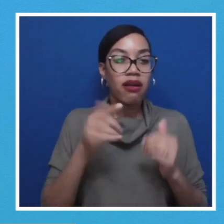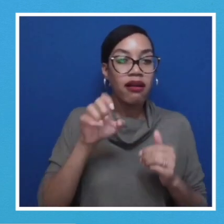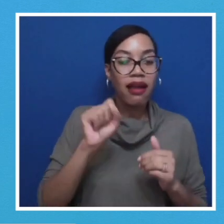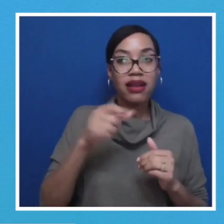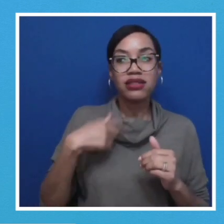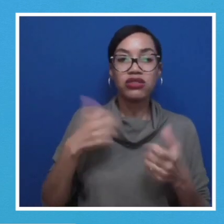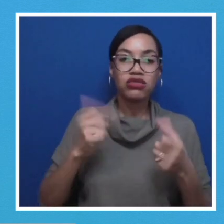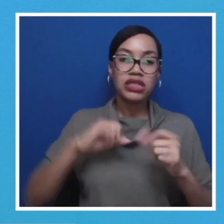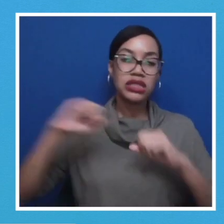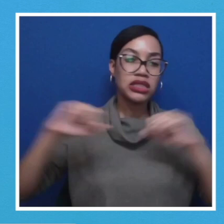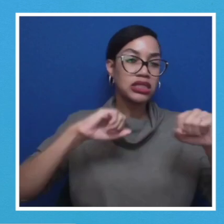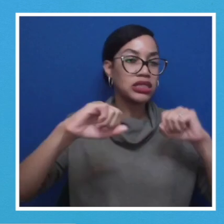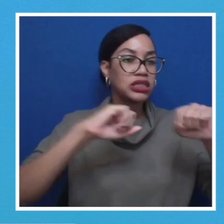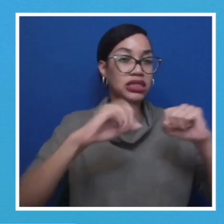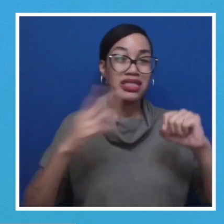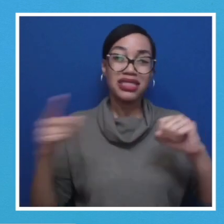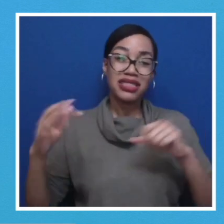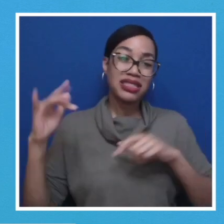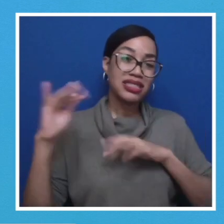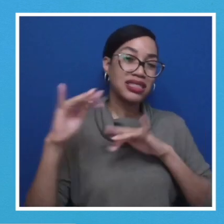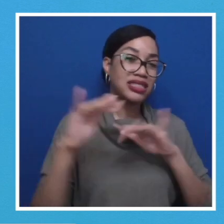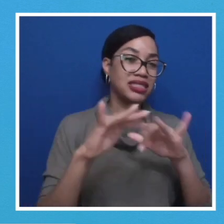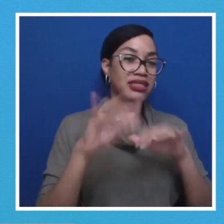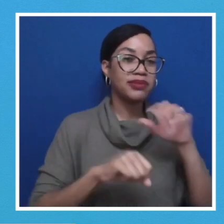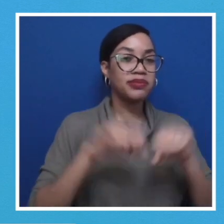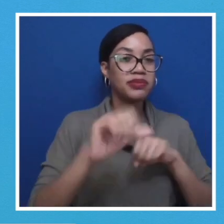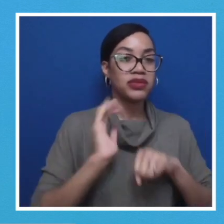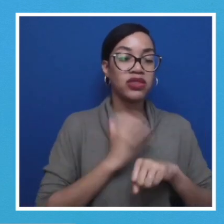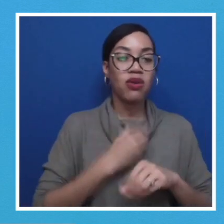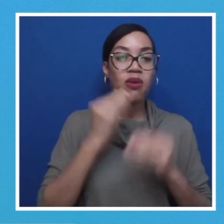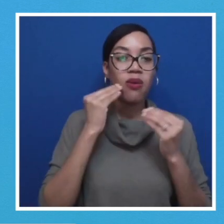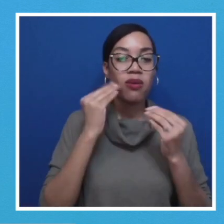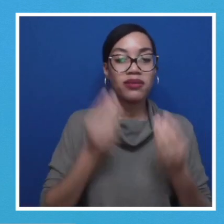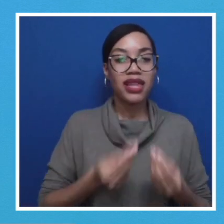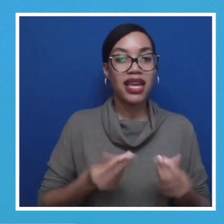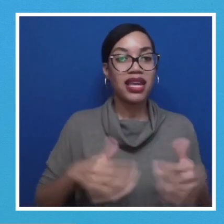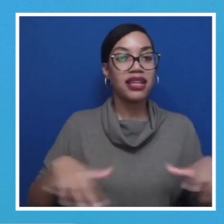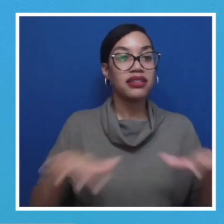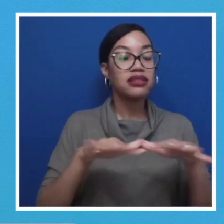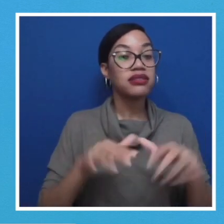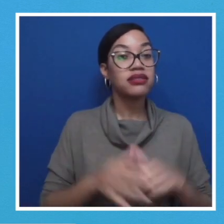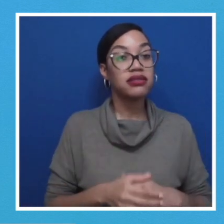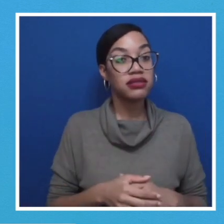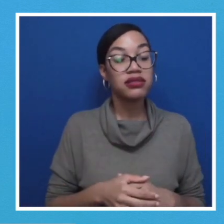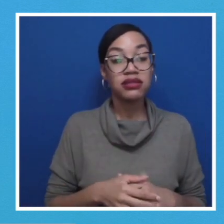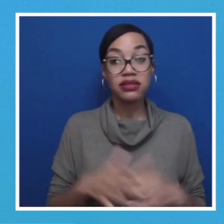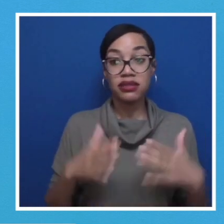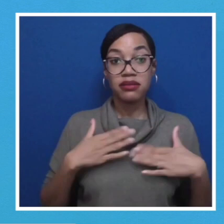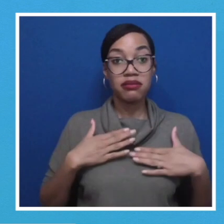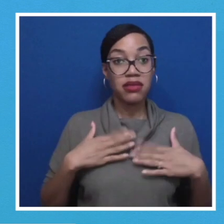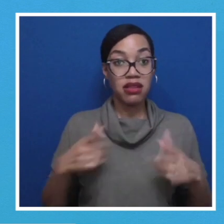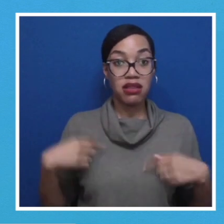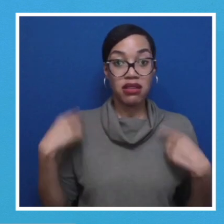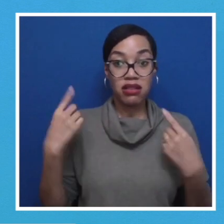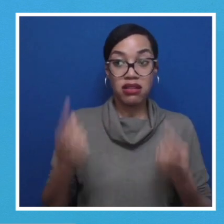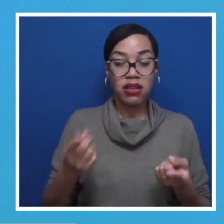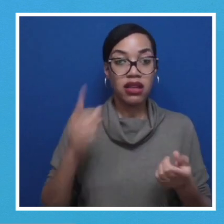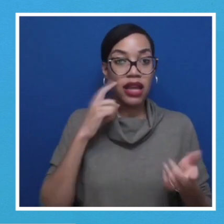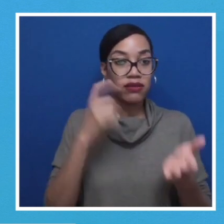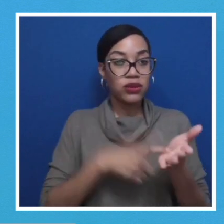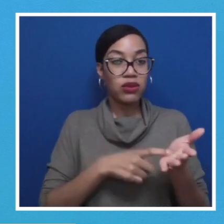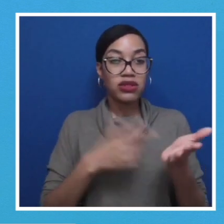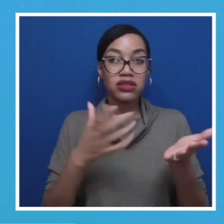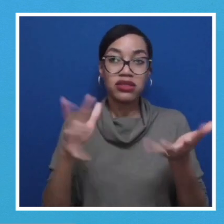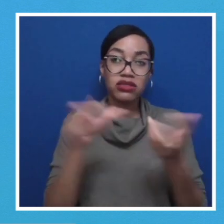our homelands, invading our homelands and taking over. And now, just within my lifetime, the level of destruction is staggering to